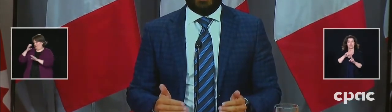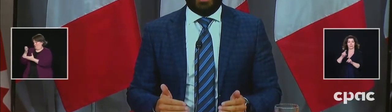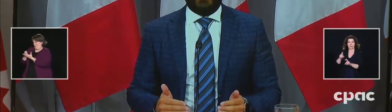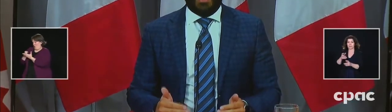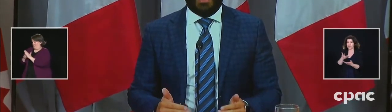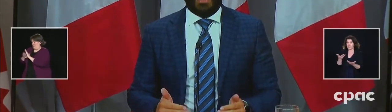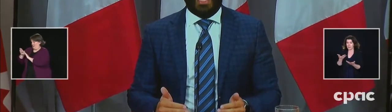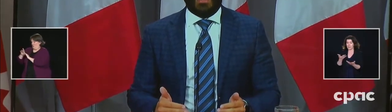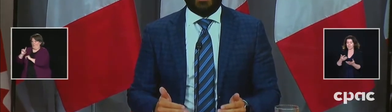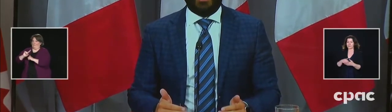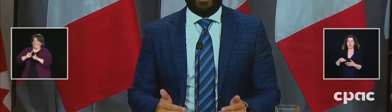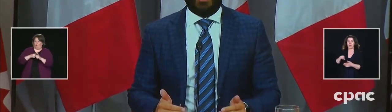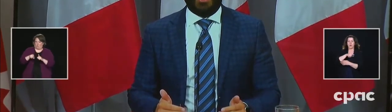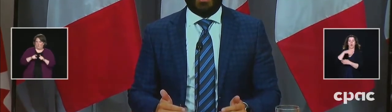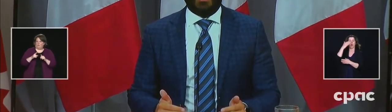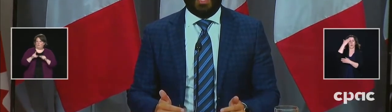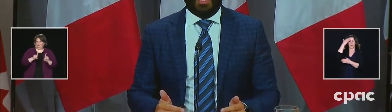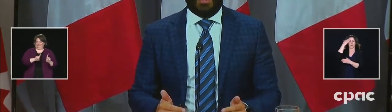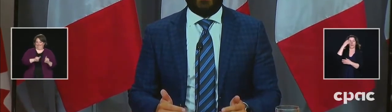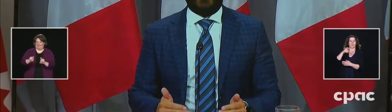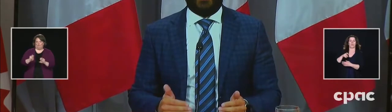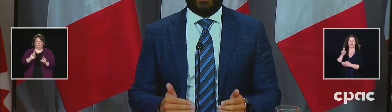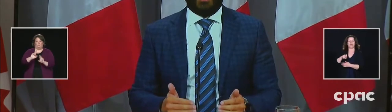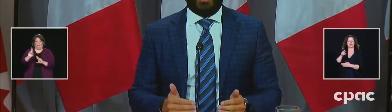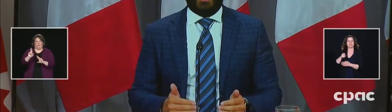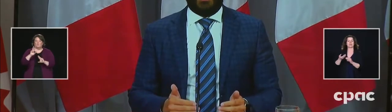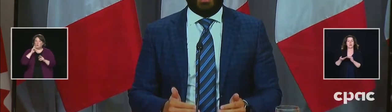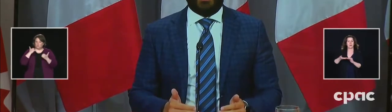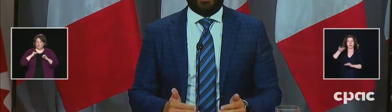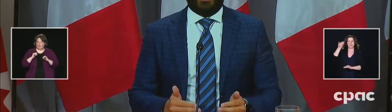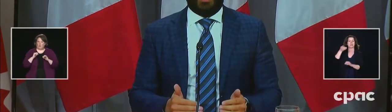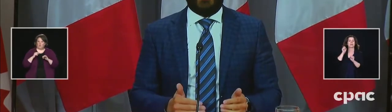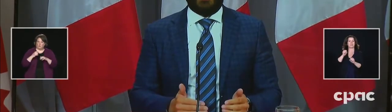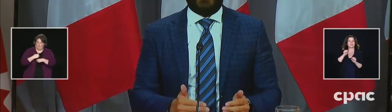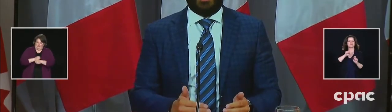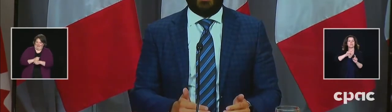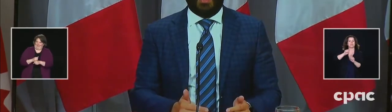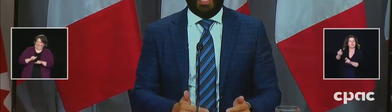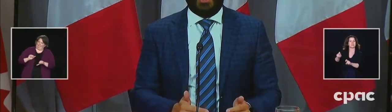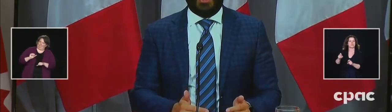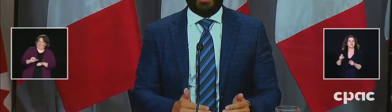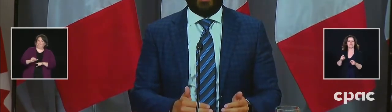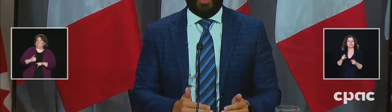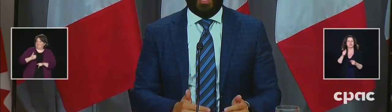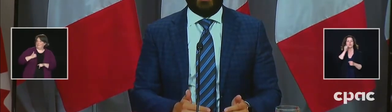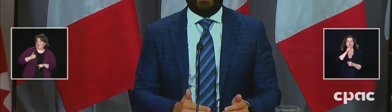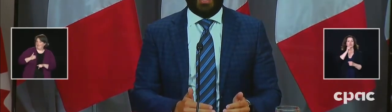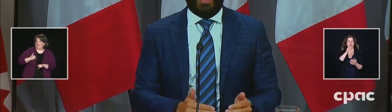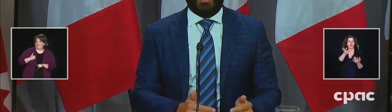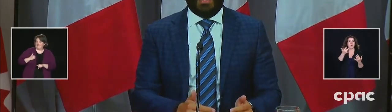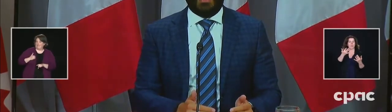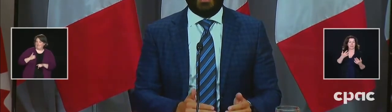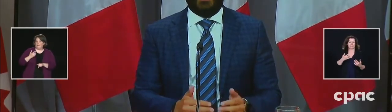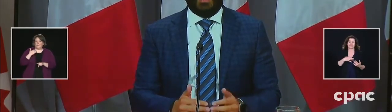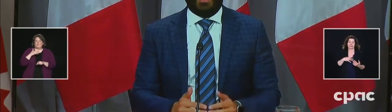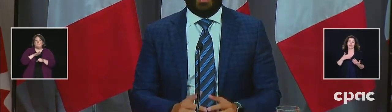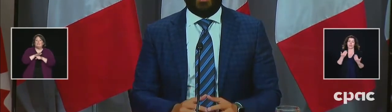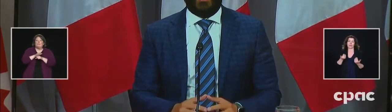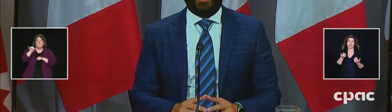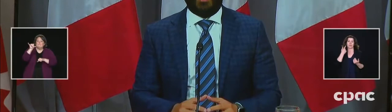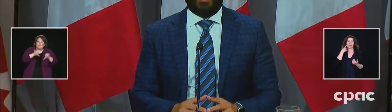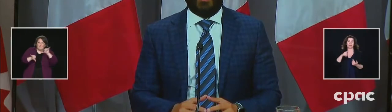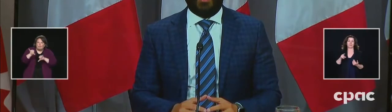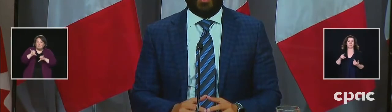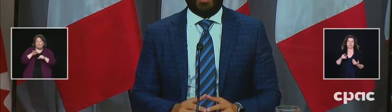We've looked at Made in Canada solutions for making sure that we have sufficient reagent and swabs for lab testing.